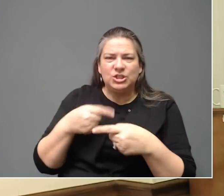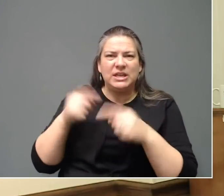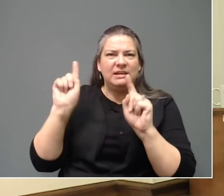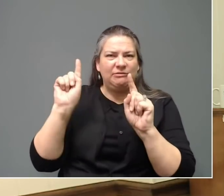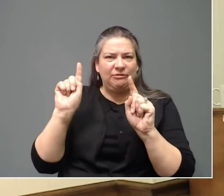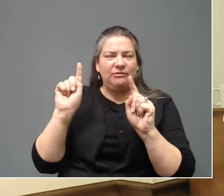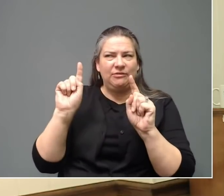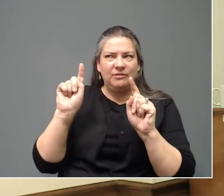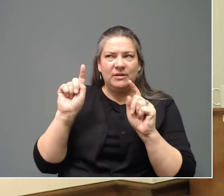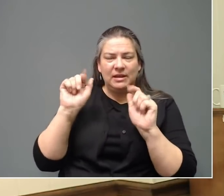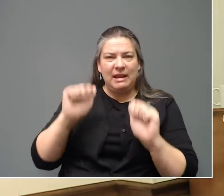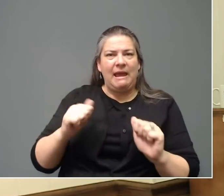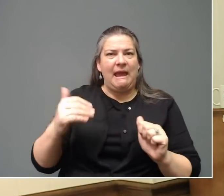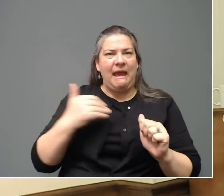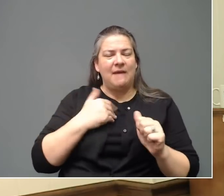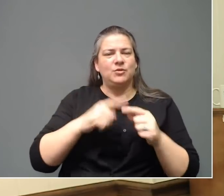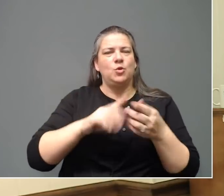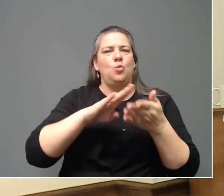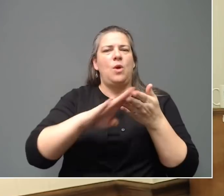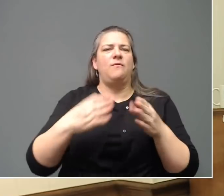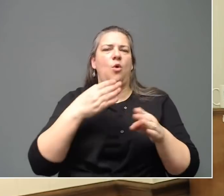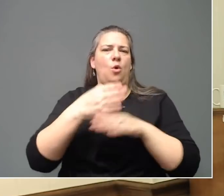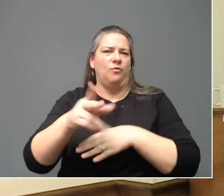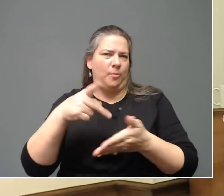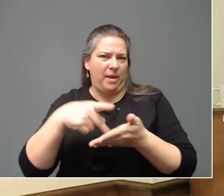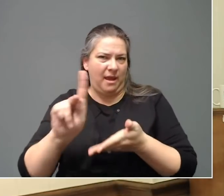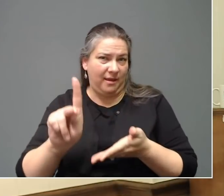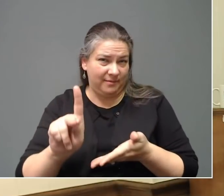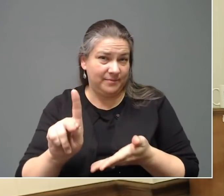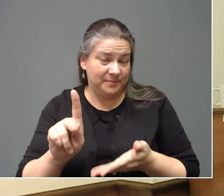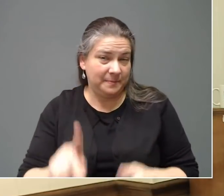begin to waive those overpayments. And then I